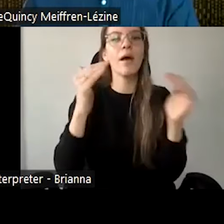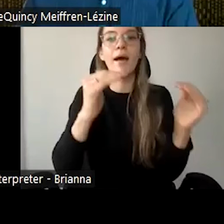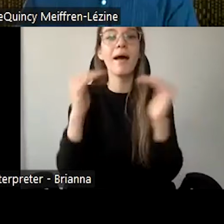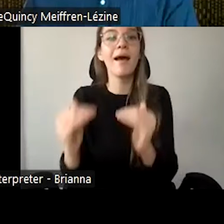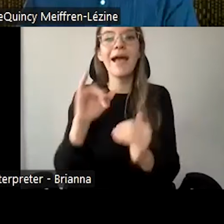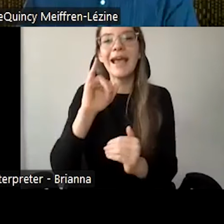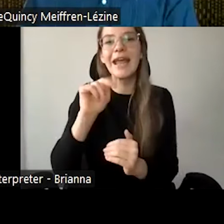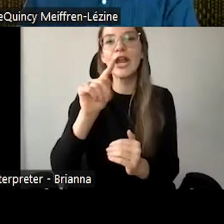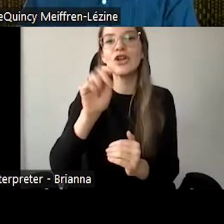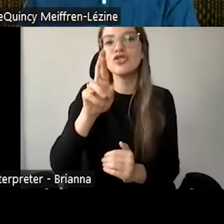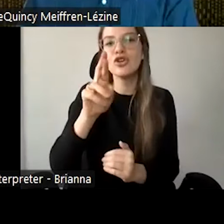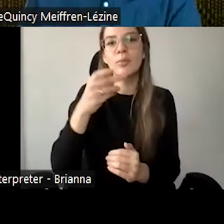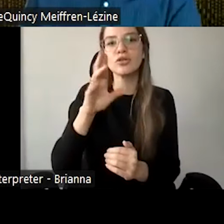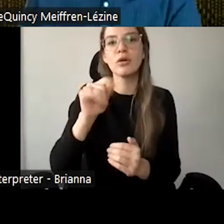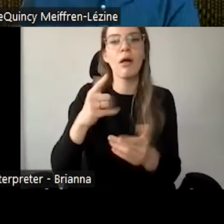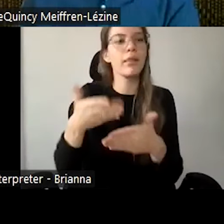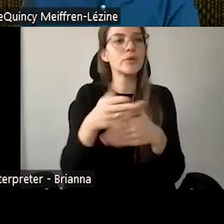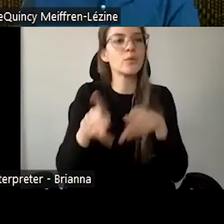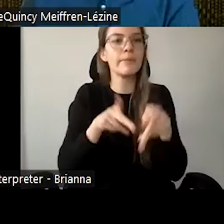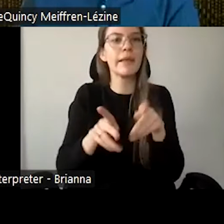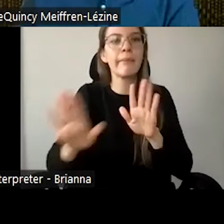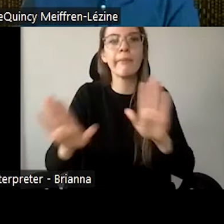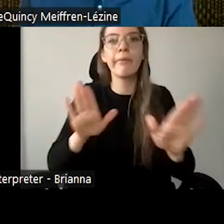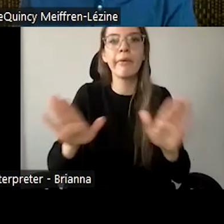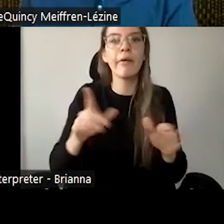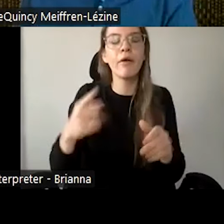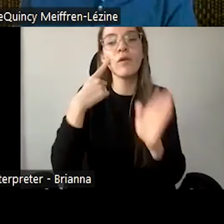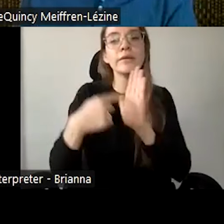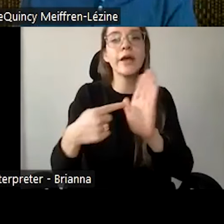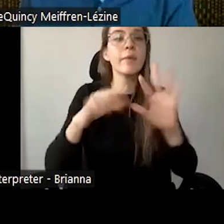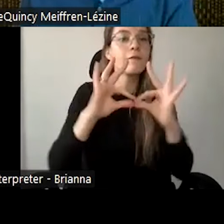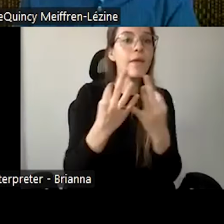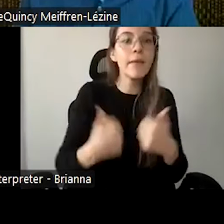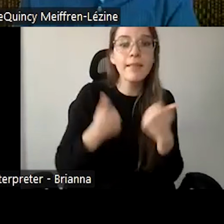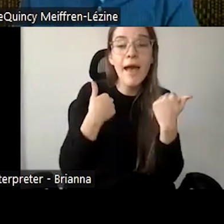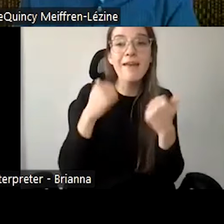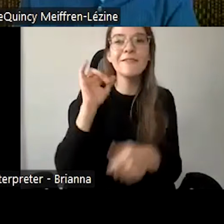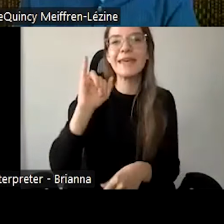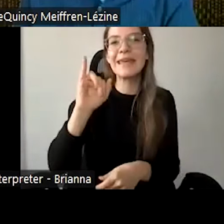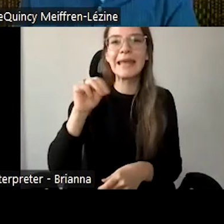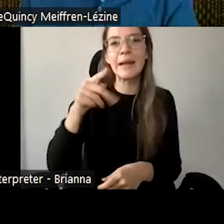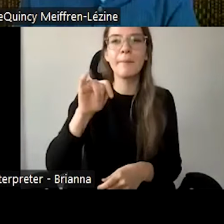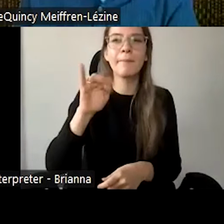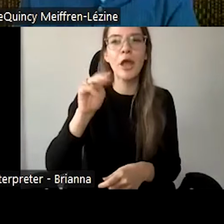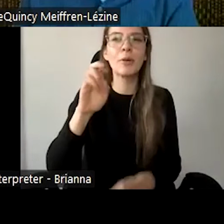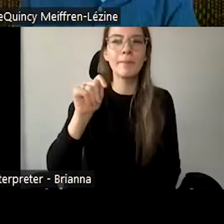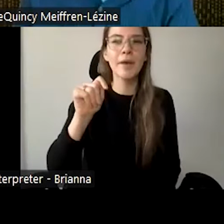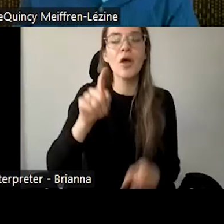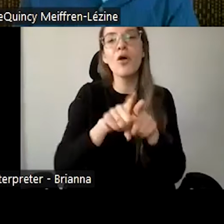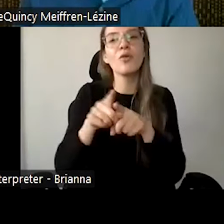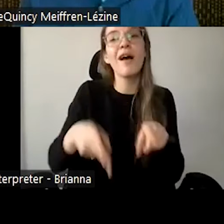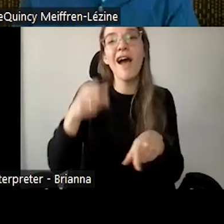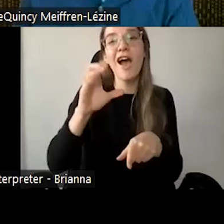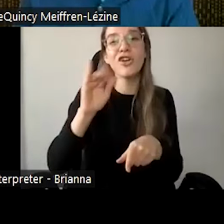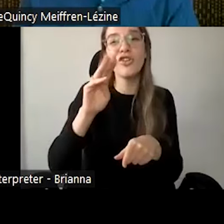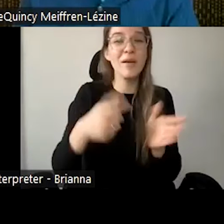level, where there was family life impairment, as well as high crime, sometimes